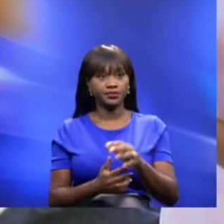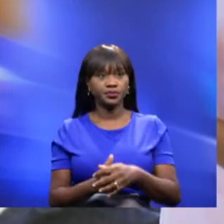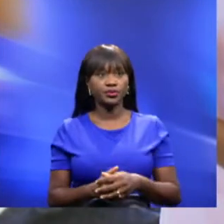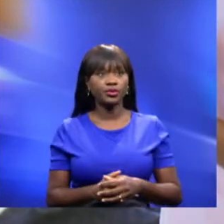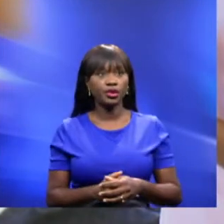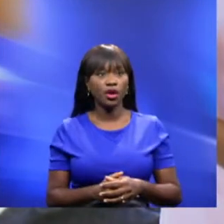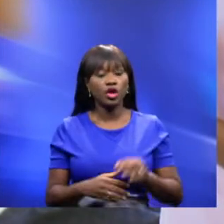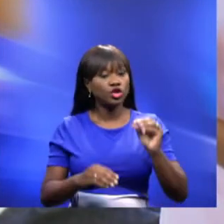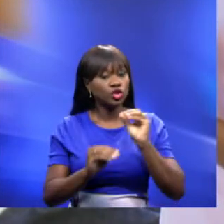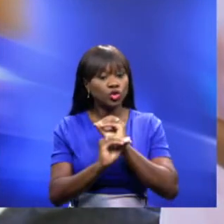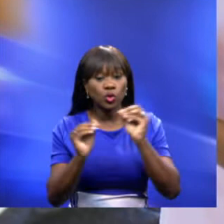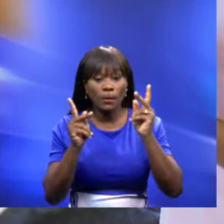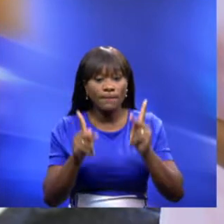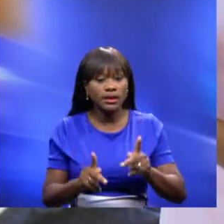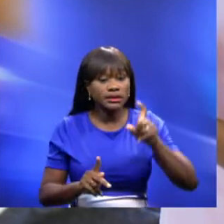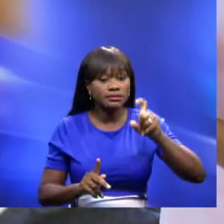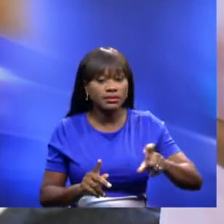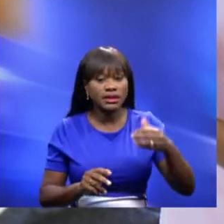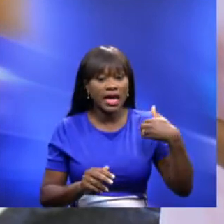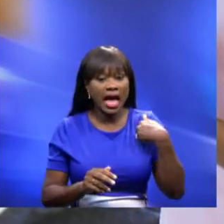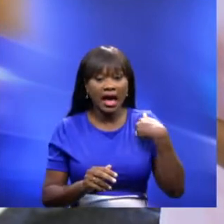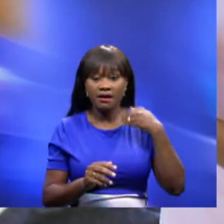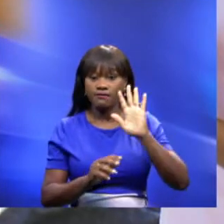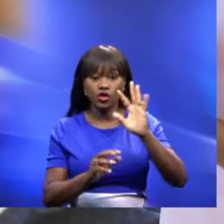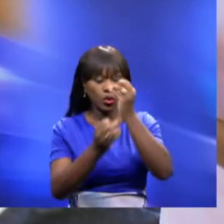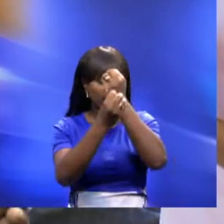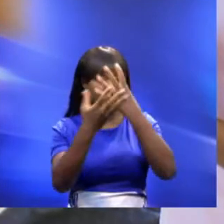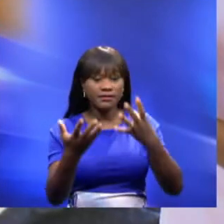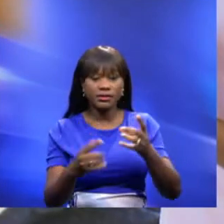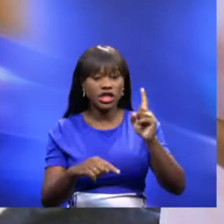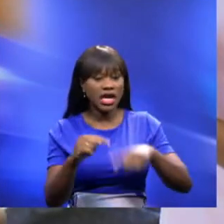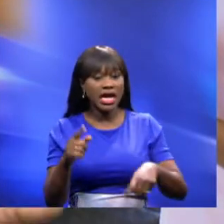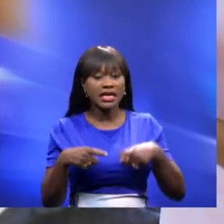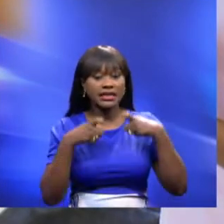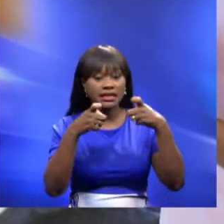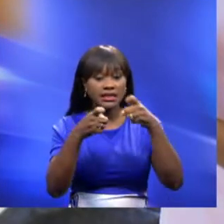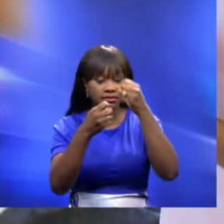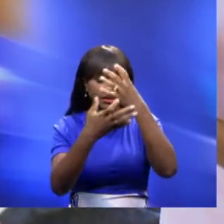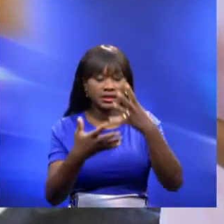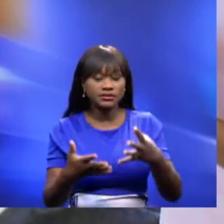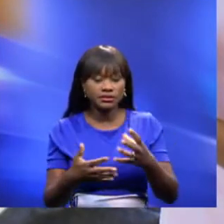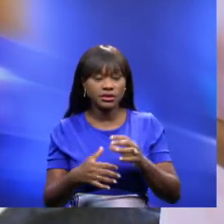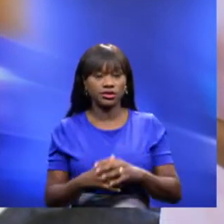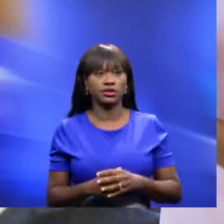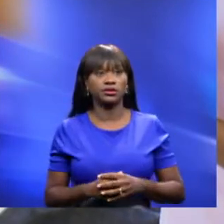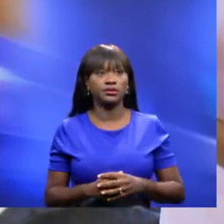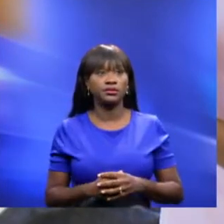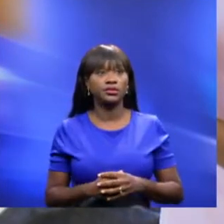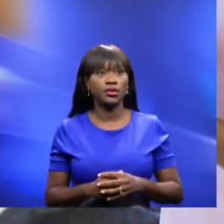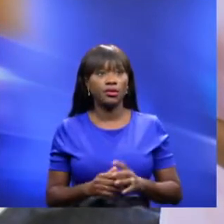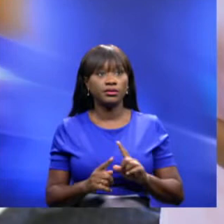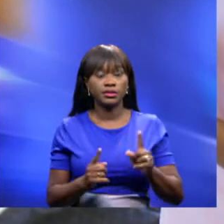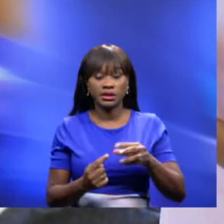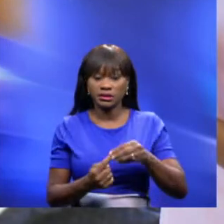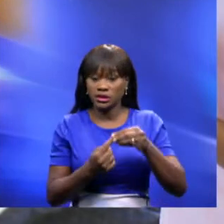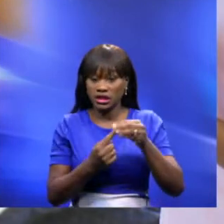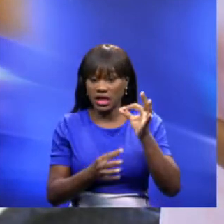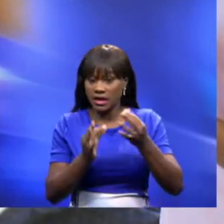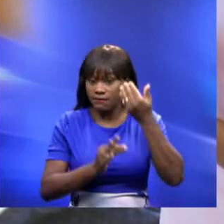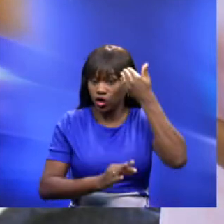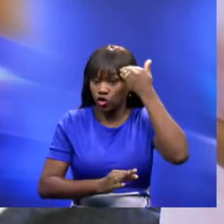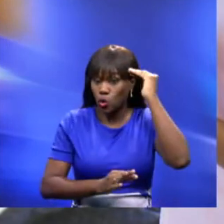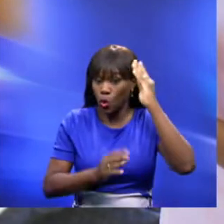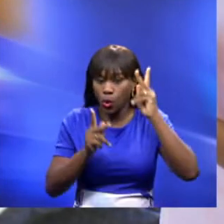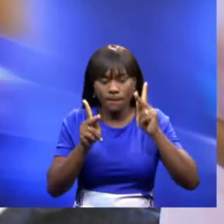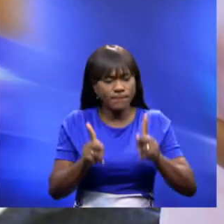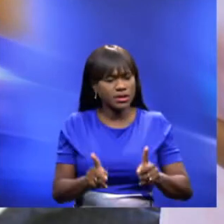anybody, especially if it's somebody you don't know. Somebody you know, you might still take a chance, you're trying to do something, but especially if you do not know the person, do not